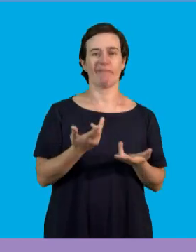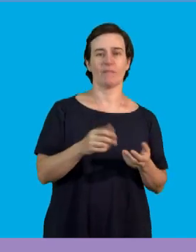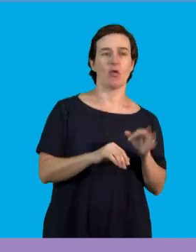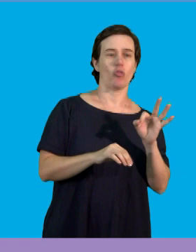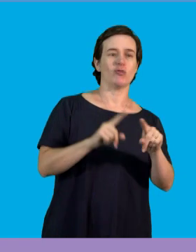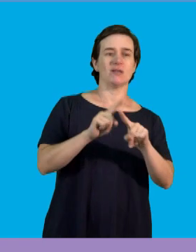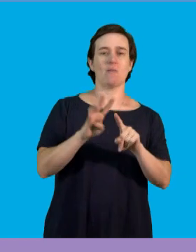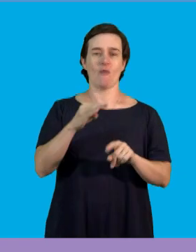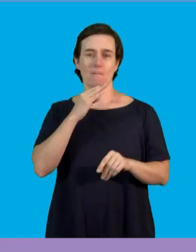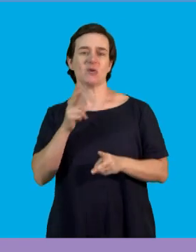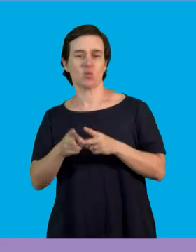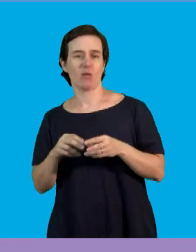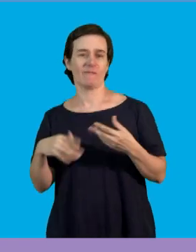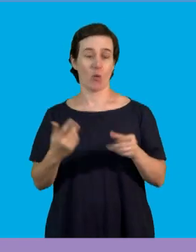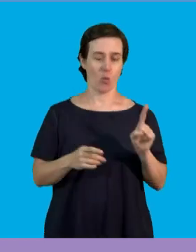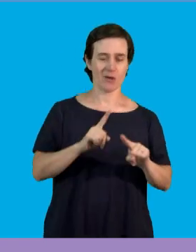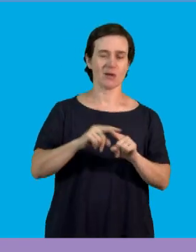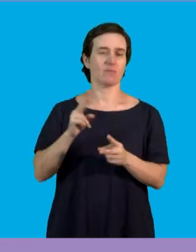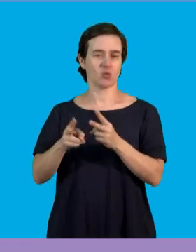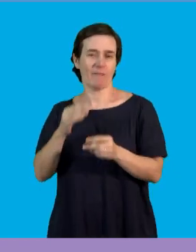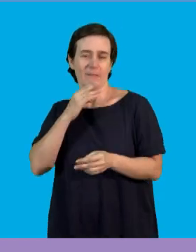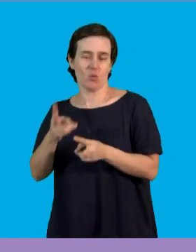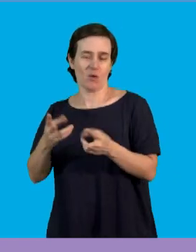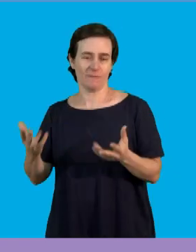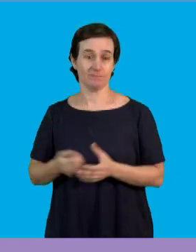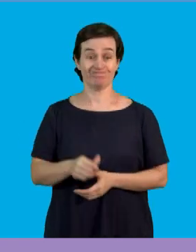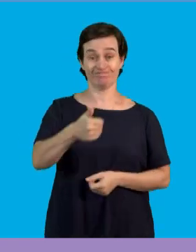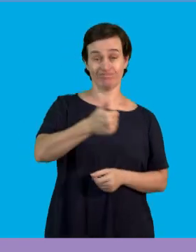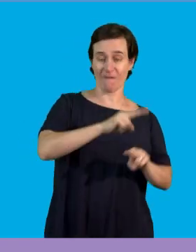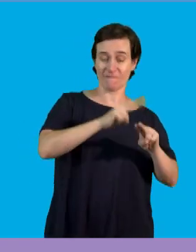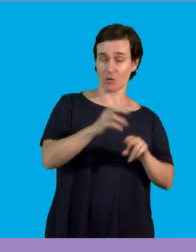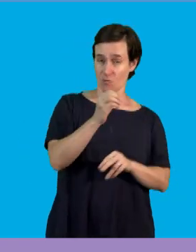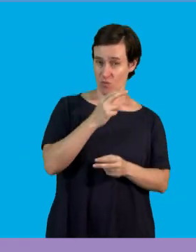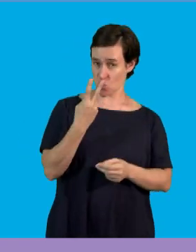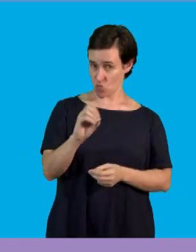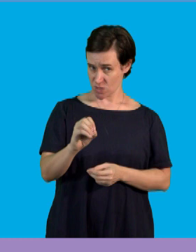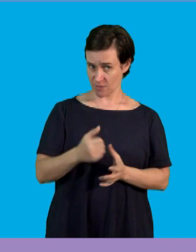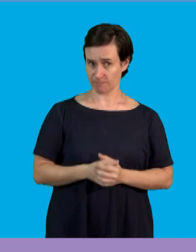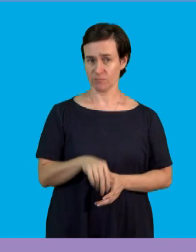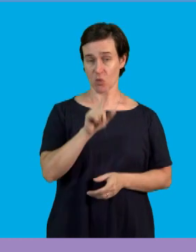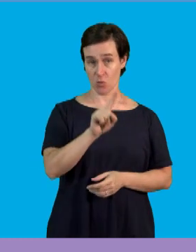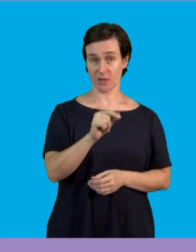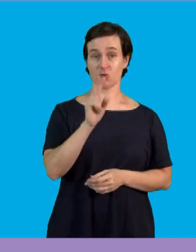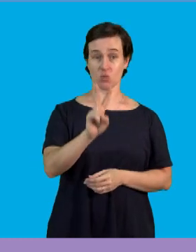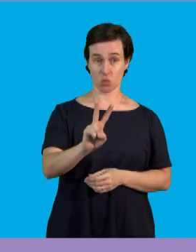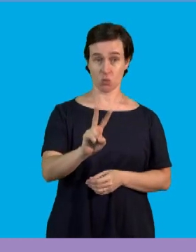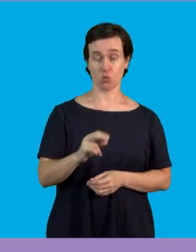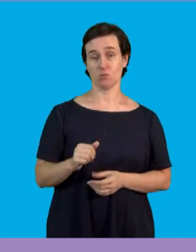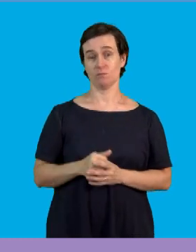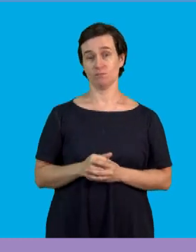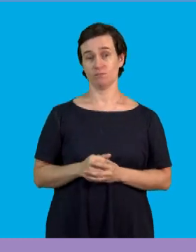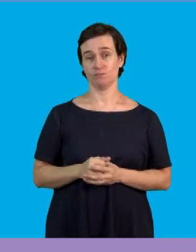as the result. Then we have the factors of 20. 1, 2,